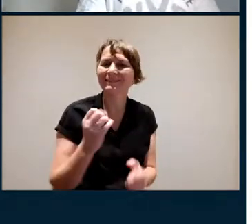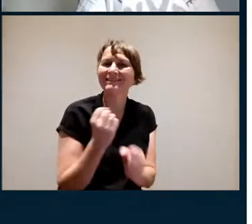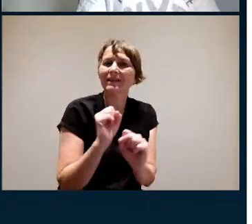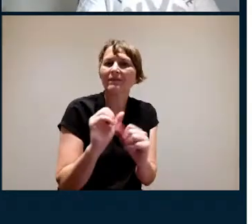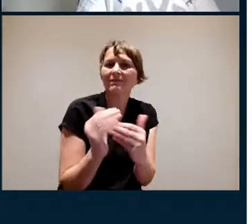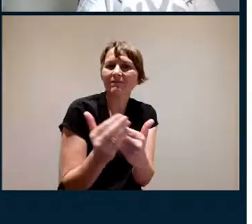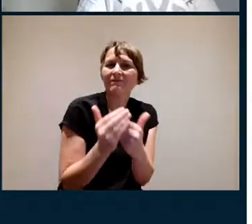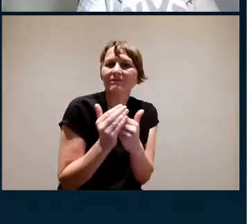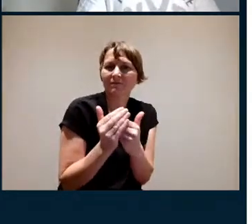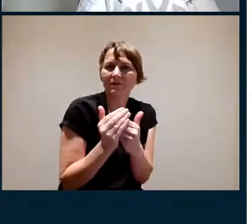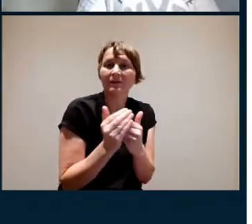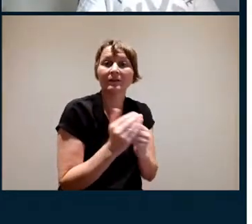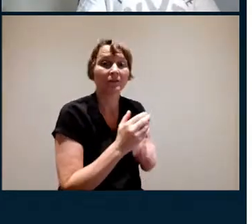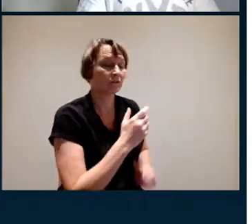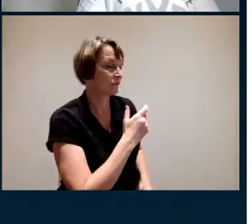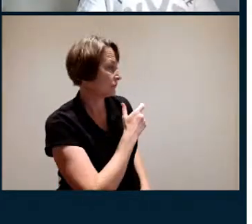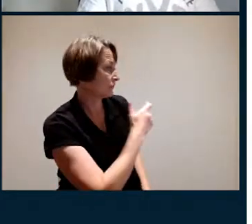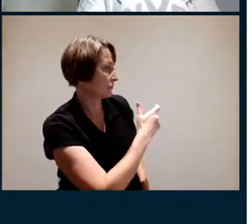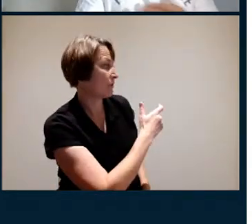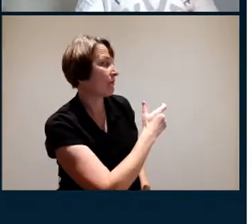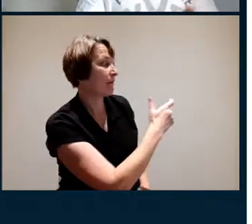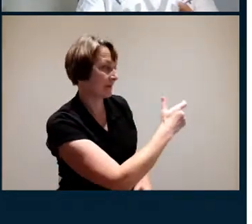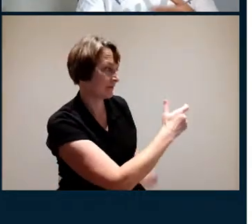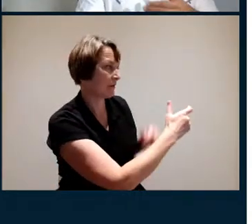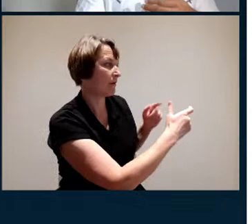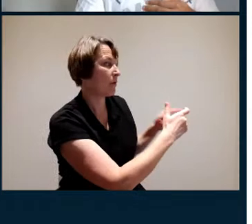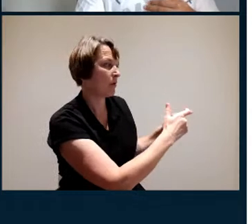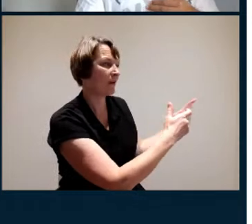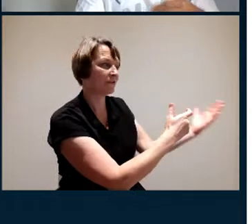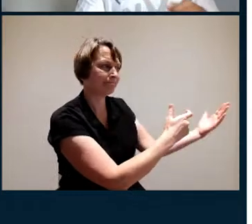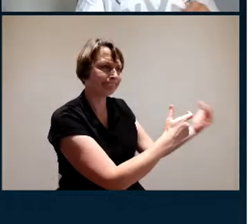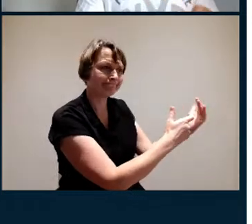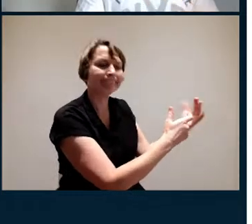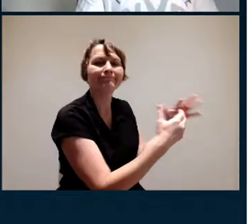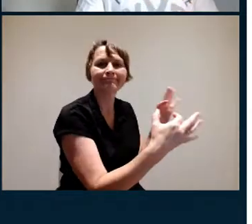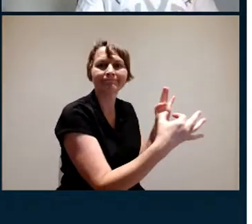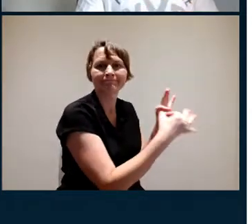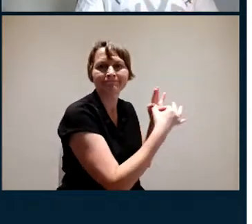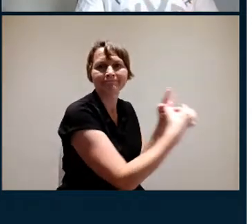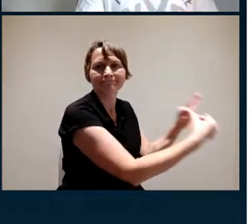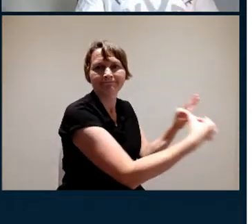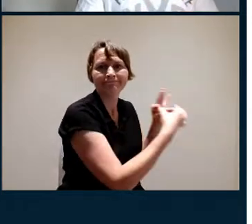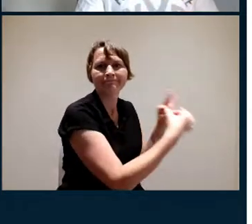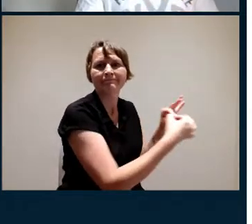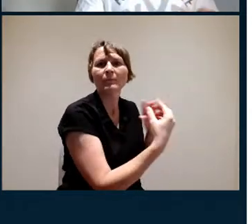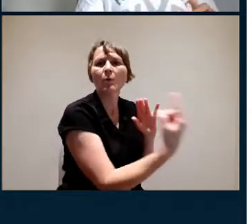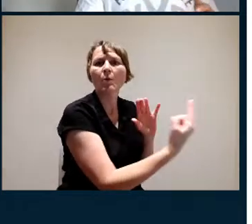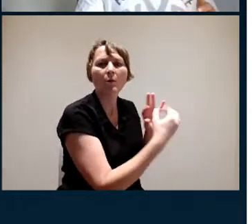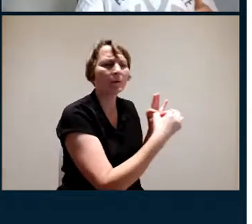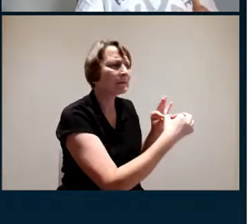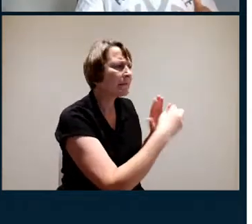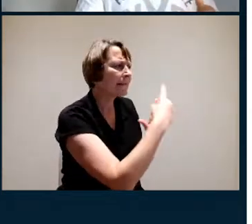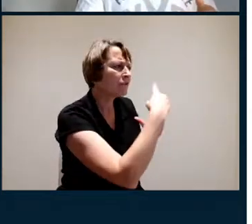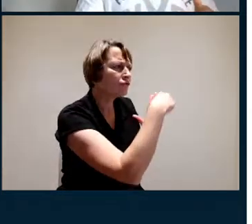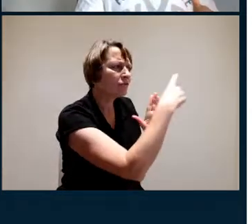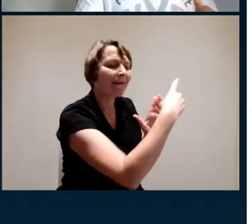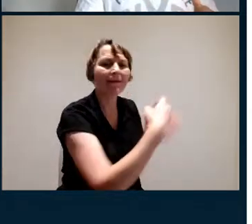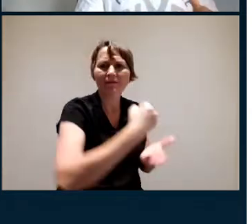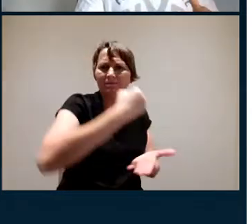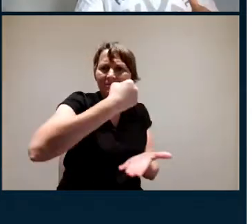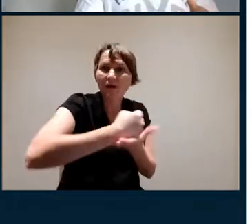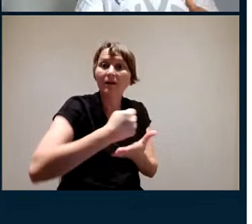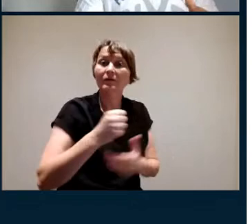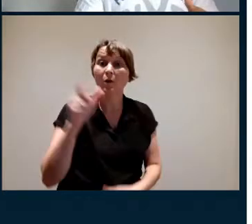extension always works with, such that it checks the validation of the user,